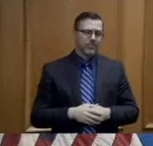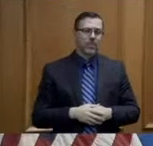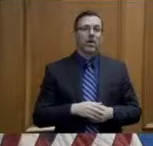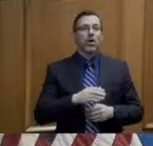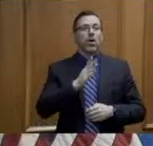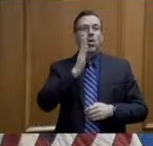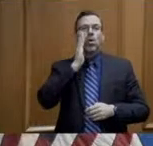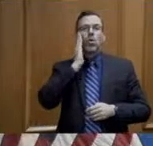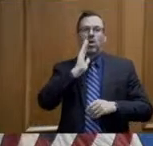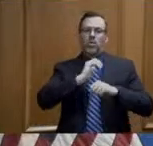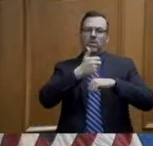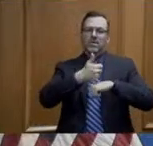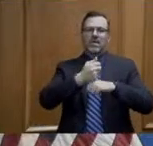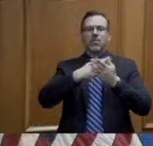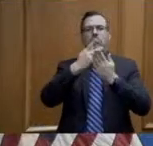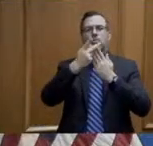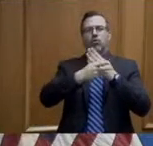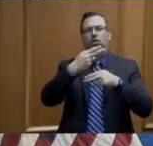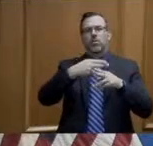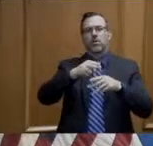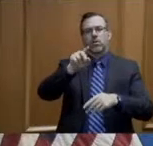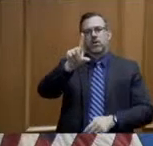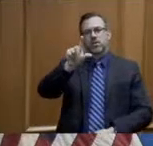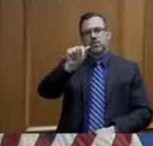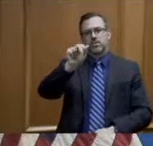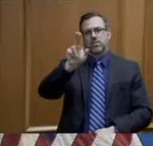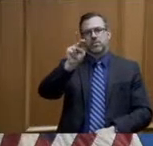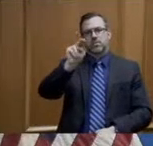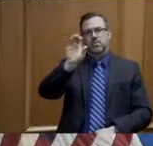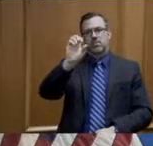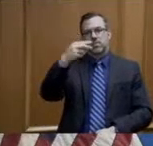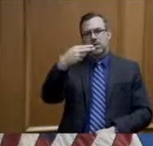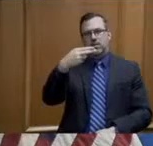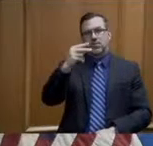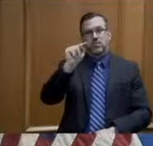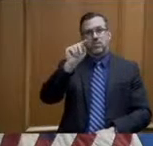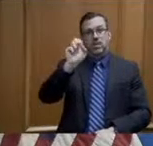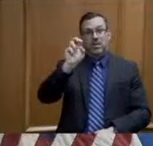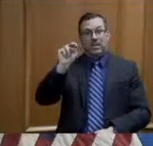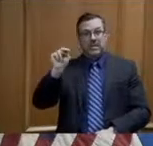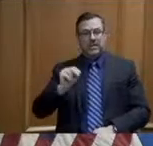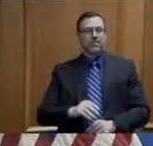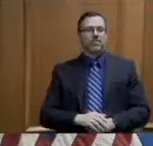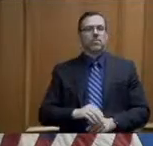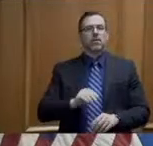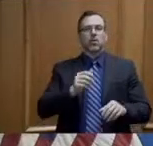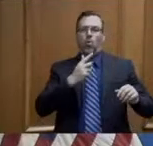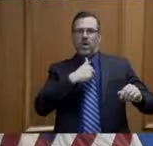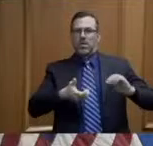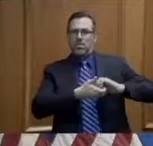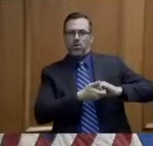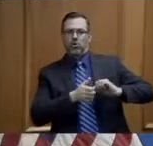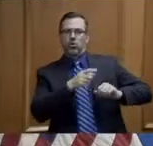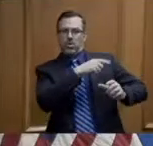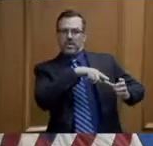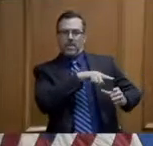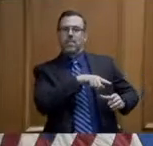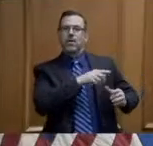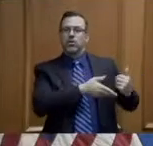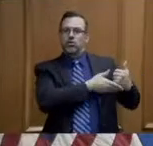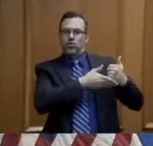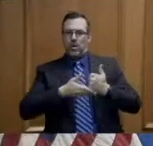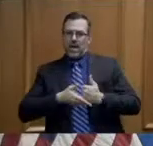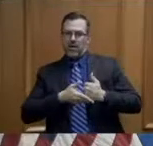Tennessee, which is an effort. It's a partnership with that organization to engage the private